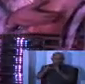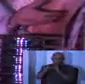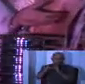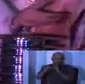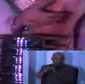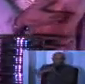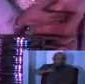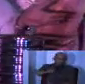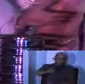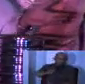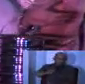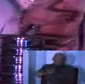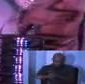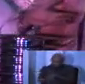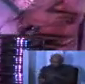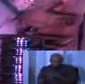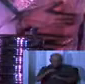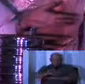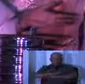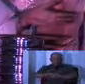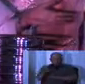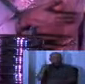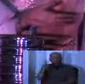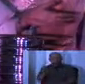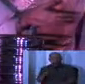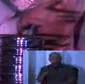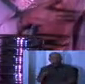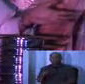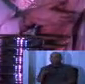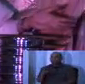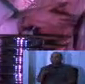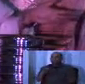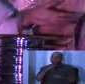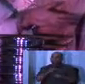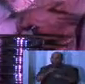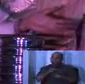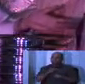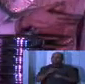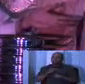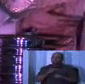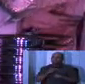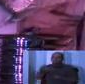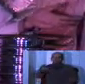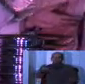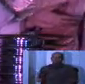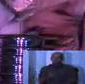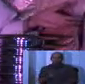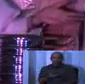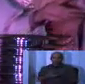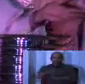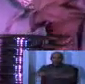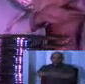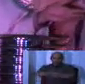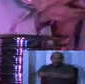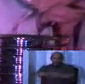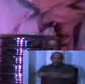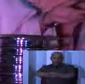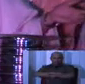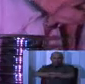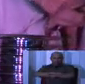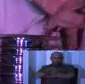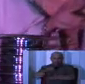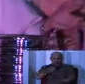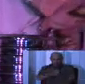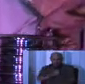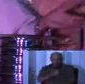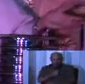table, that each and every one of us this evening is invited to this table. We in this Founders